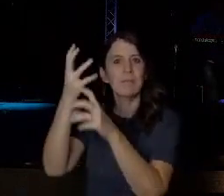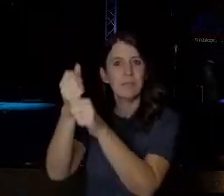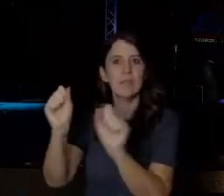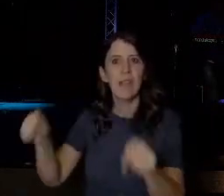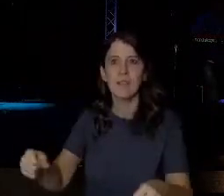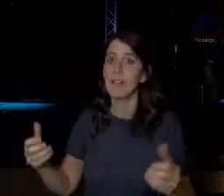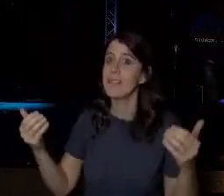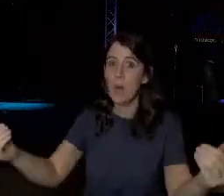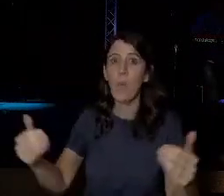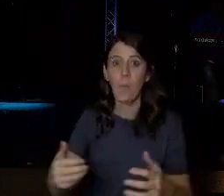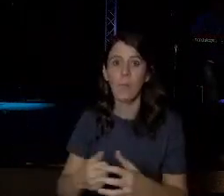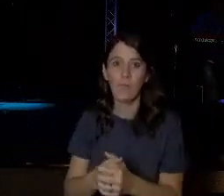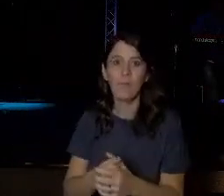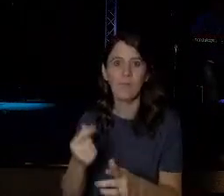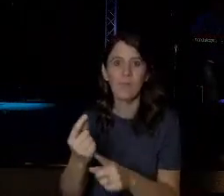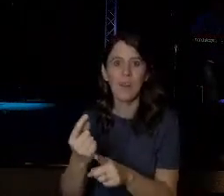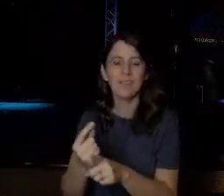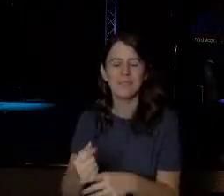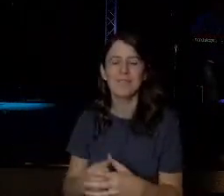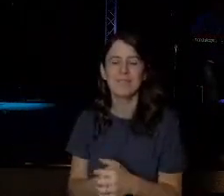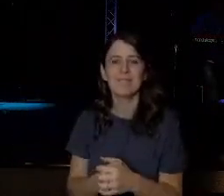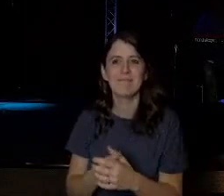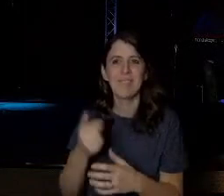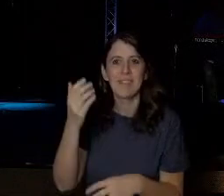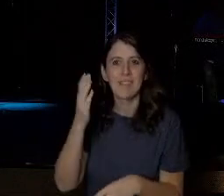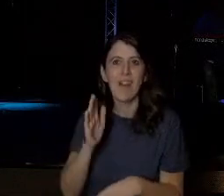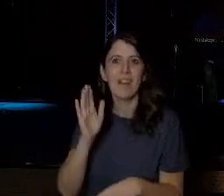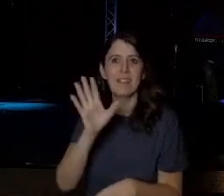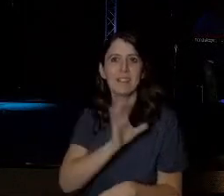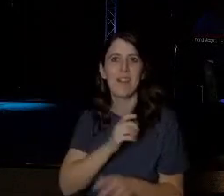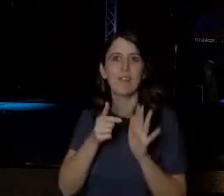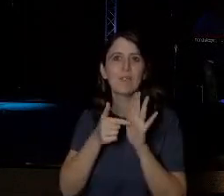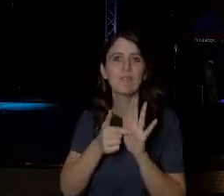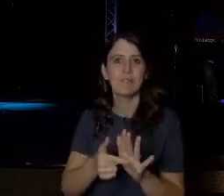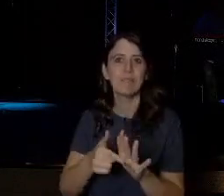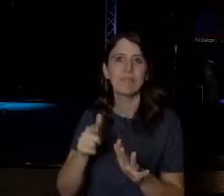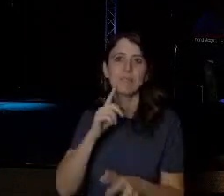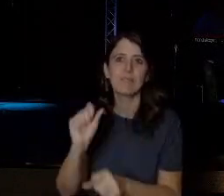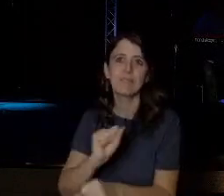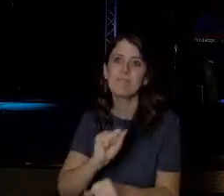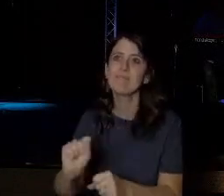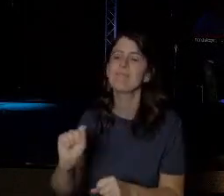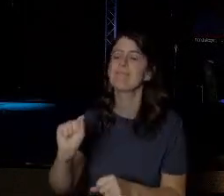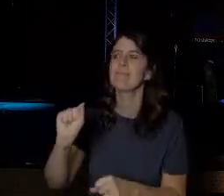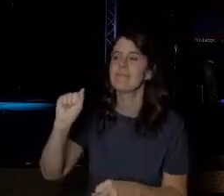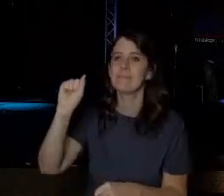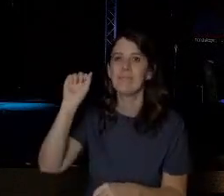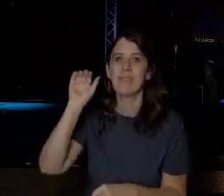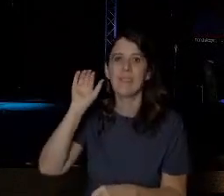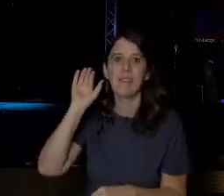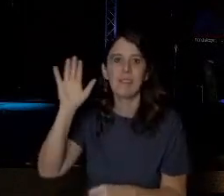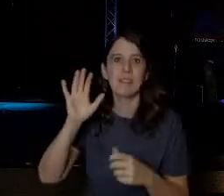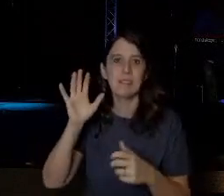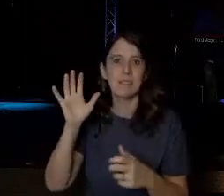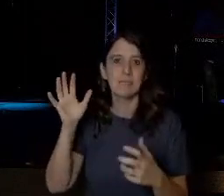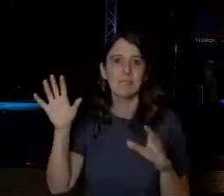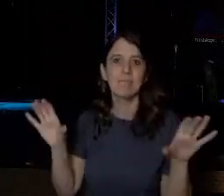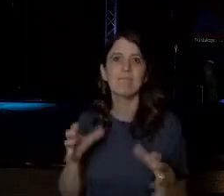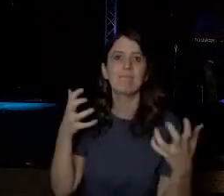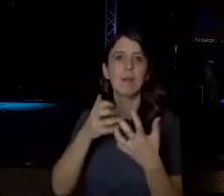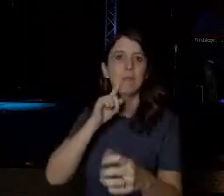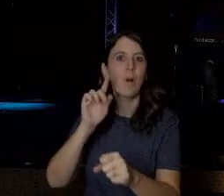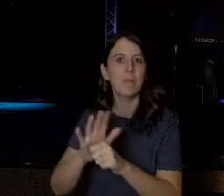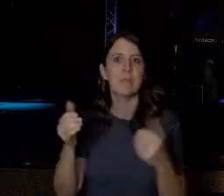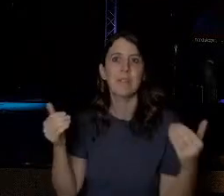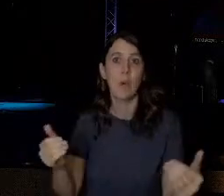let's go. All right, that's the mind frame. God is who he says he is, he will do what he says he is, he says he will do, so let's go. You